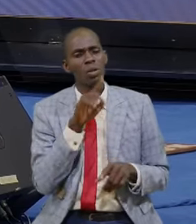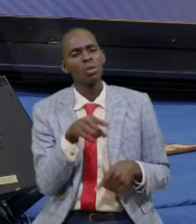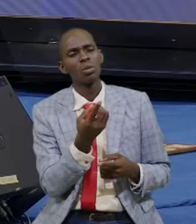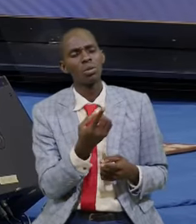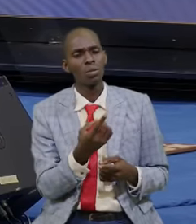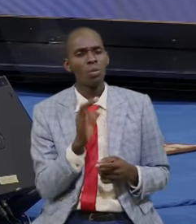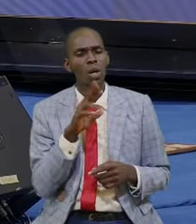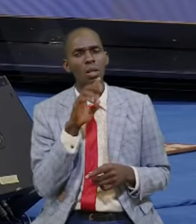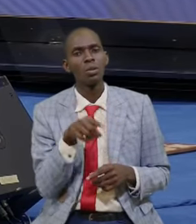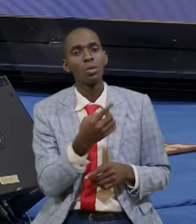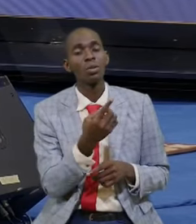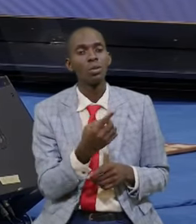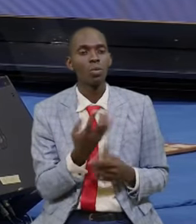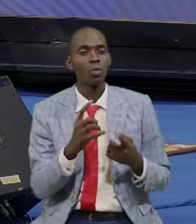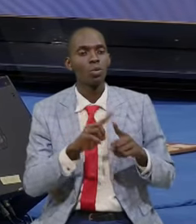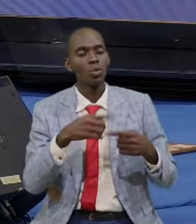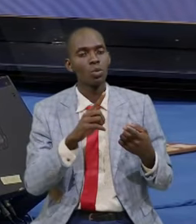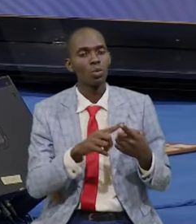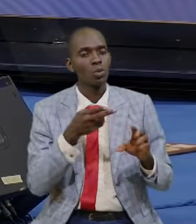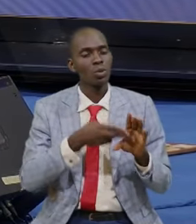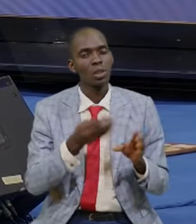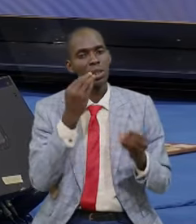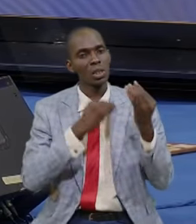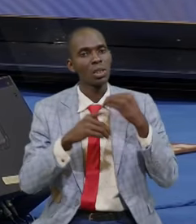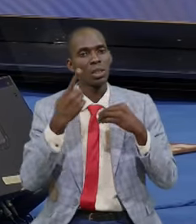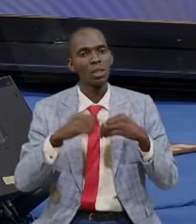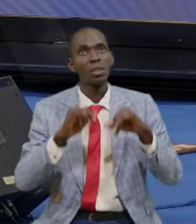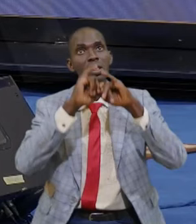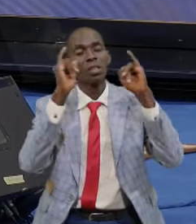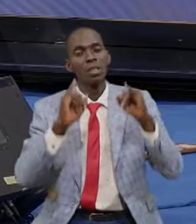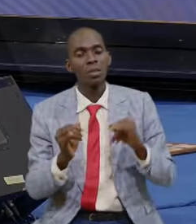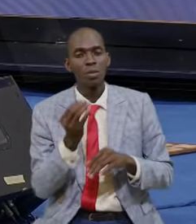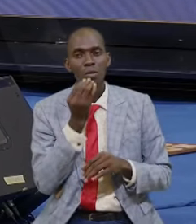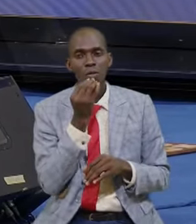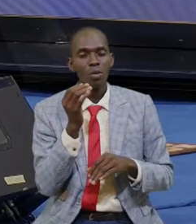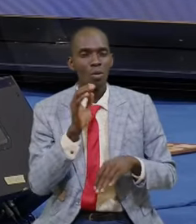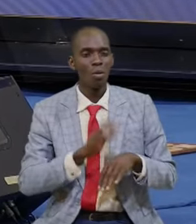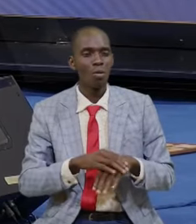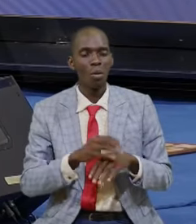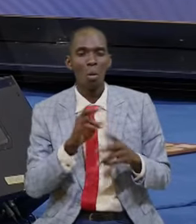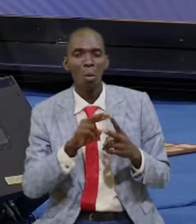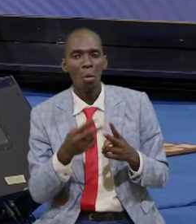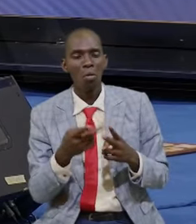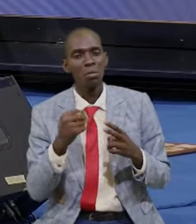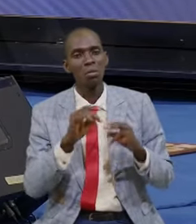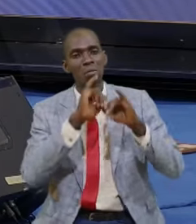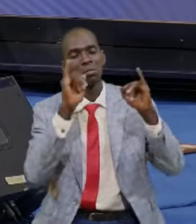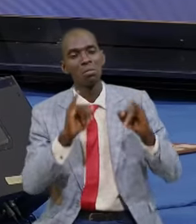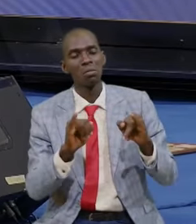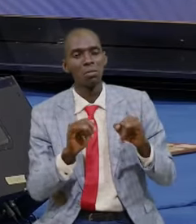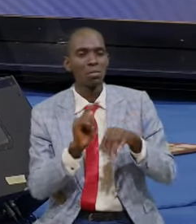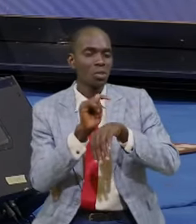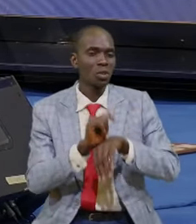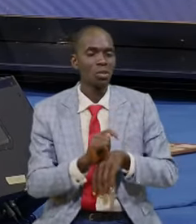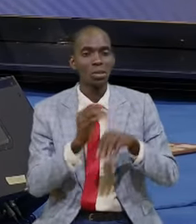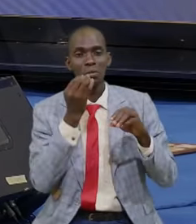going? He's going to eat the sacrifice of the dead or the sacrifice of tradition. No, we don't do